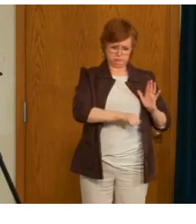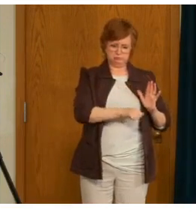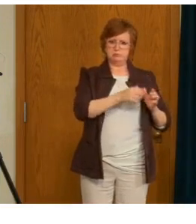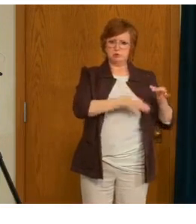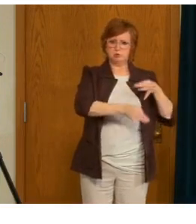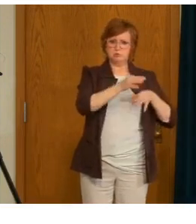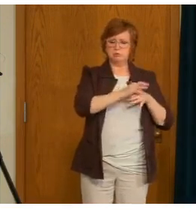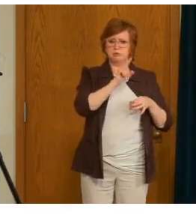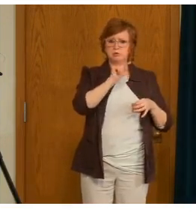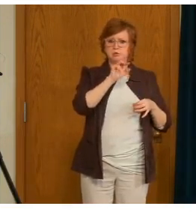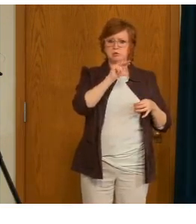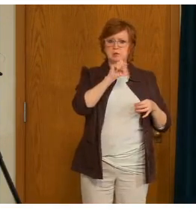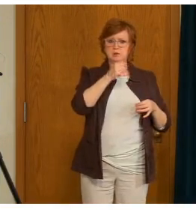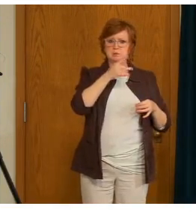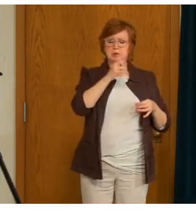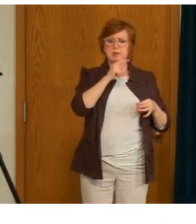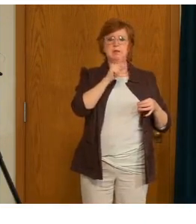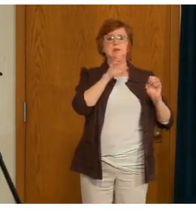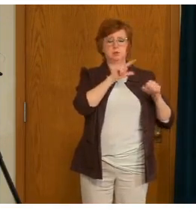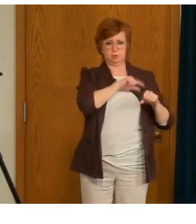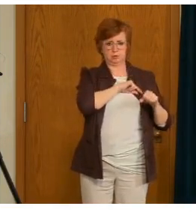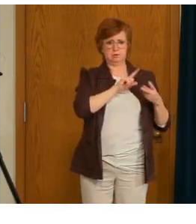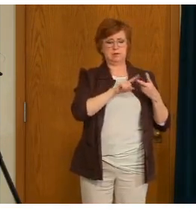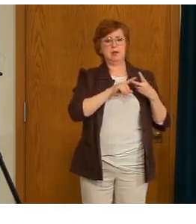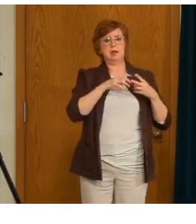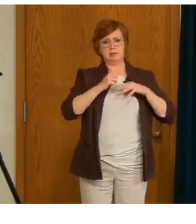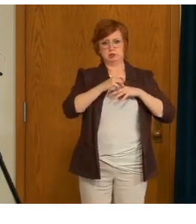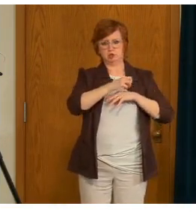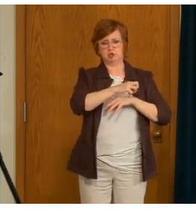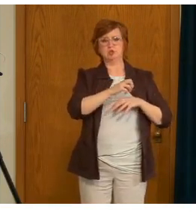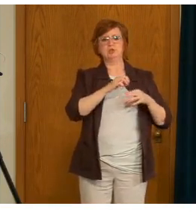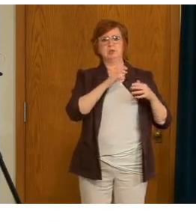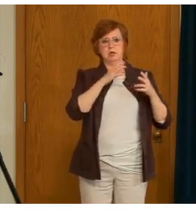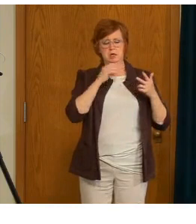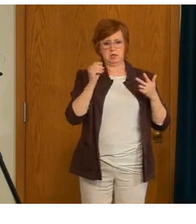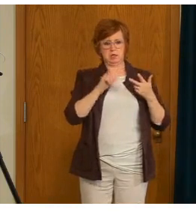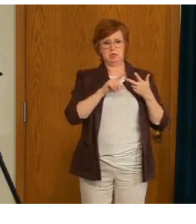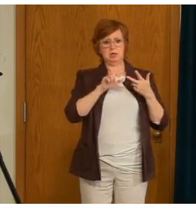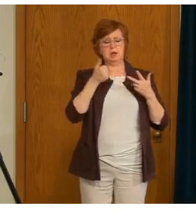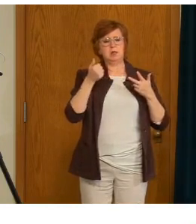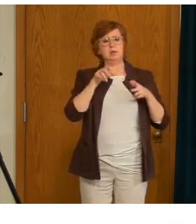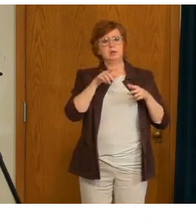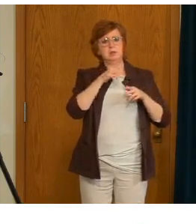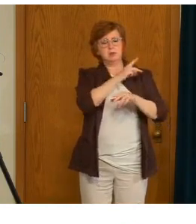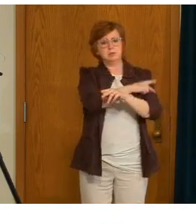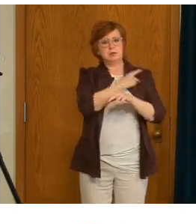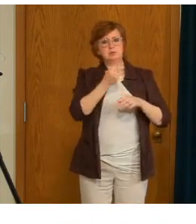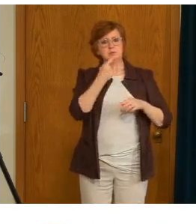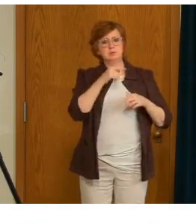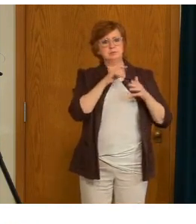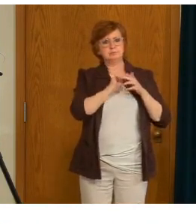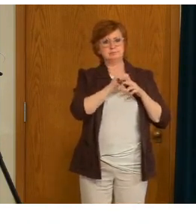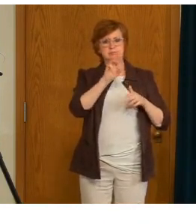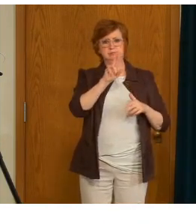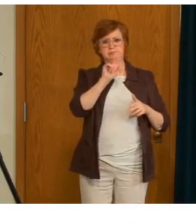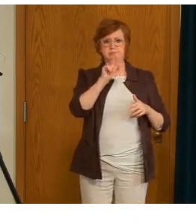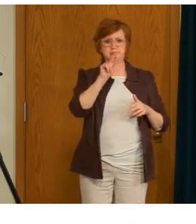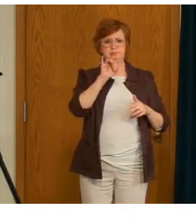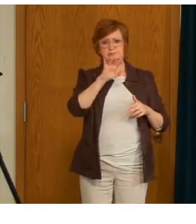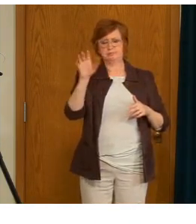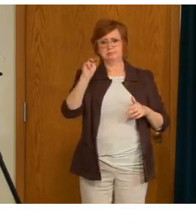launch the strategy the week of the 17th of May. And as well, the patients on rituximab medication, they're actually